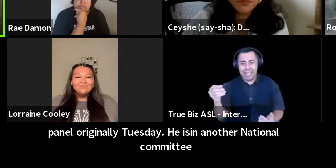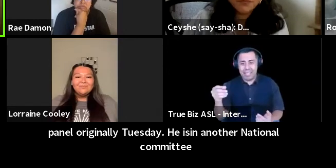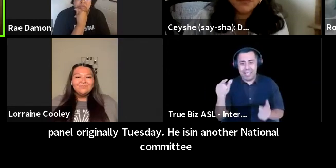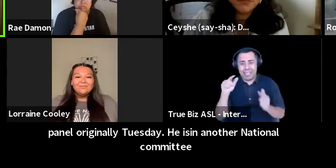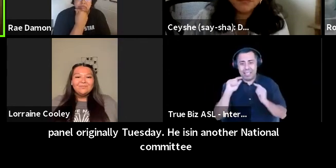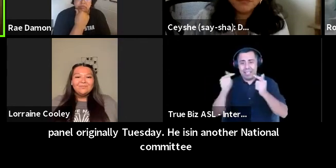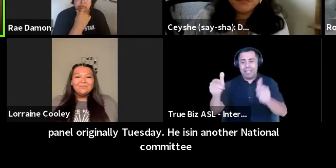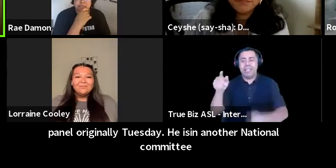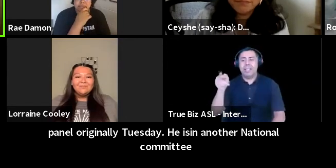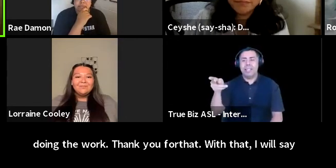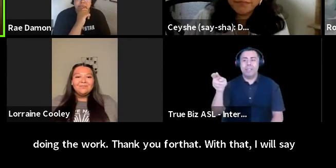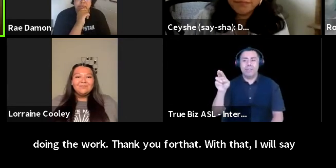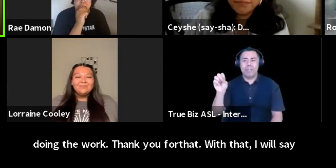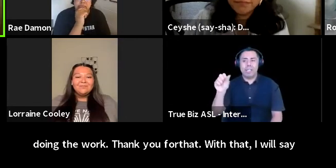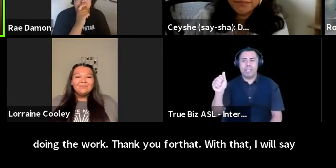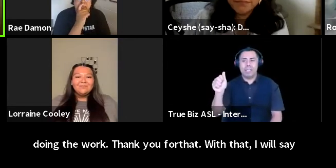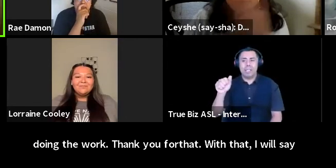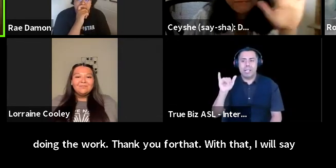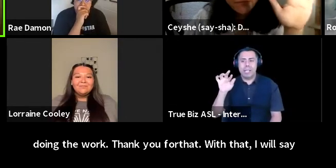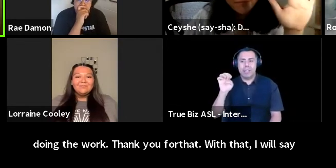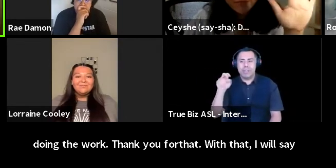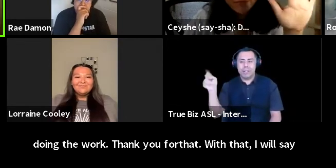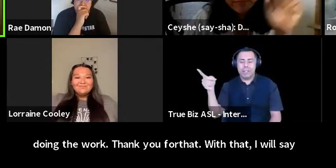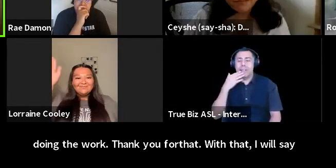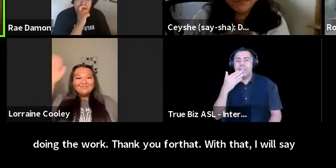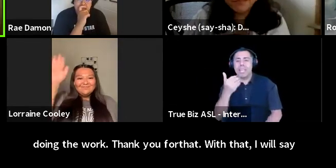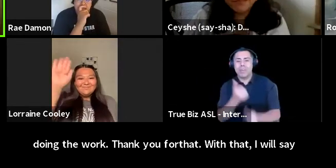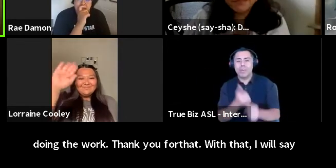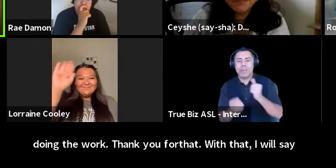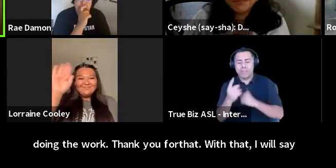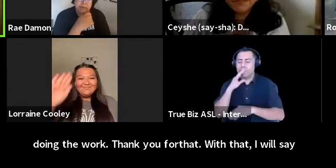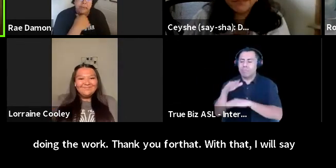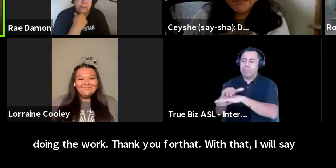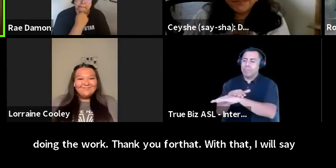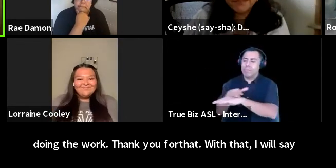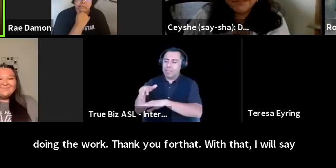Teresa Iring. Thank you, everyone. Palami Aya.